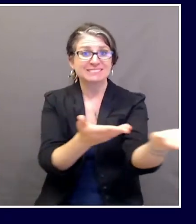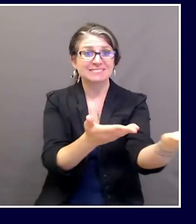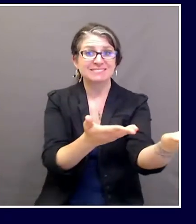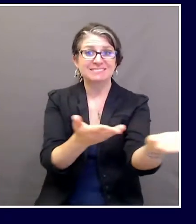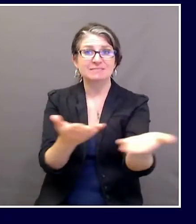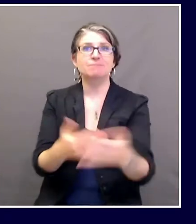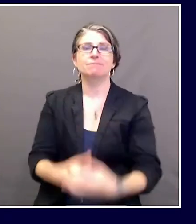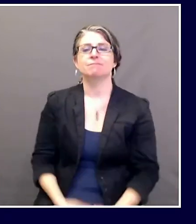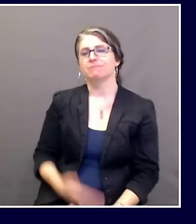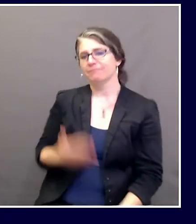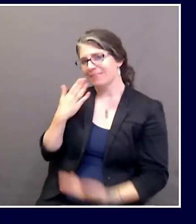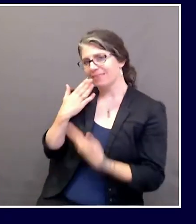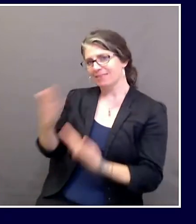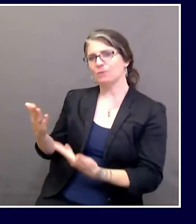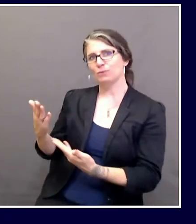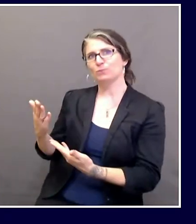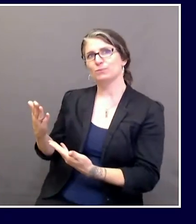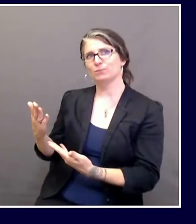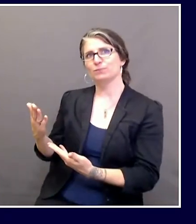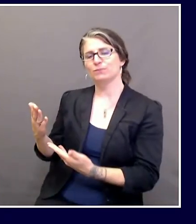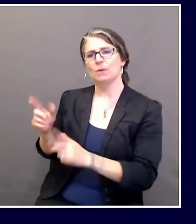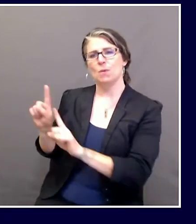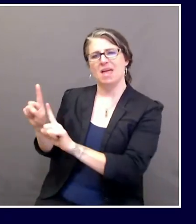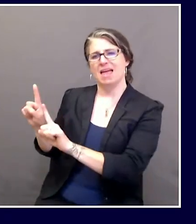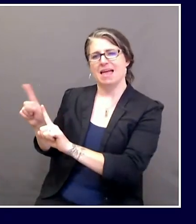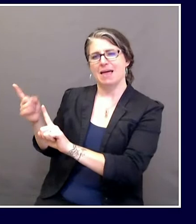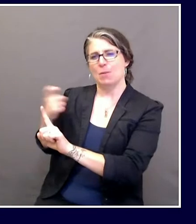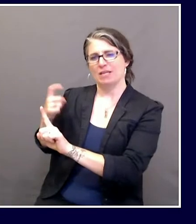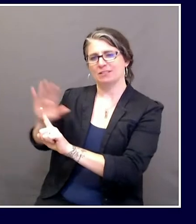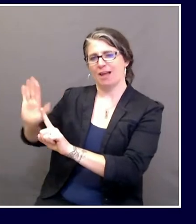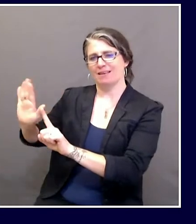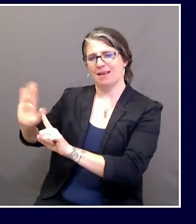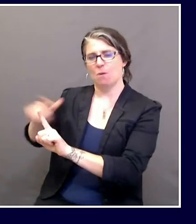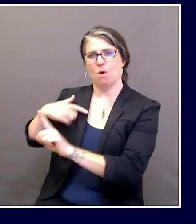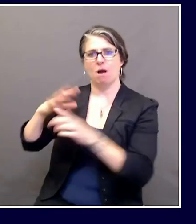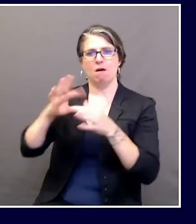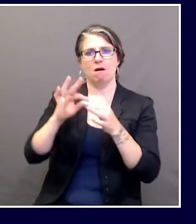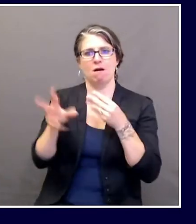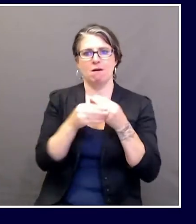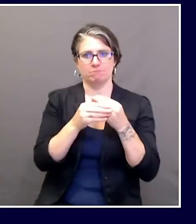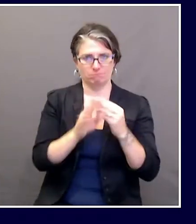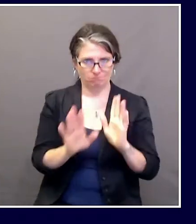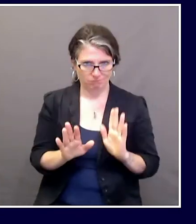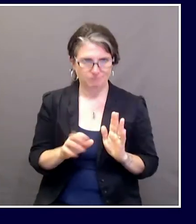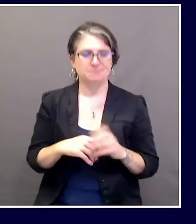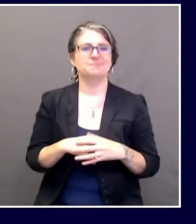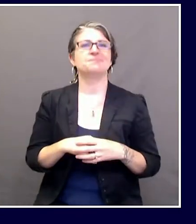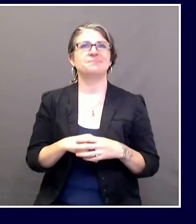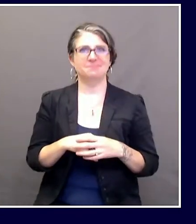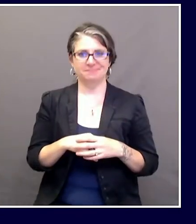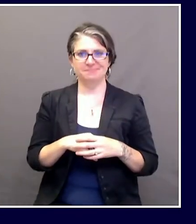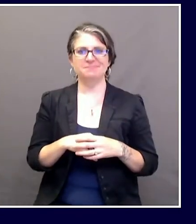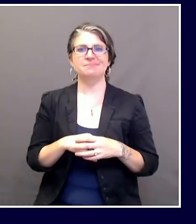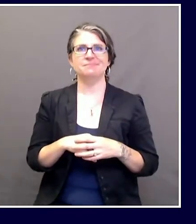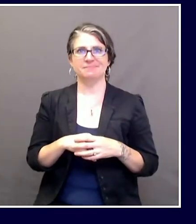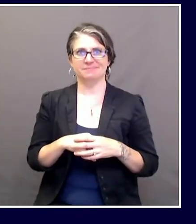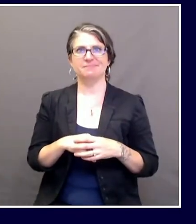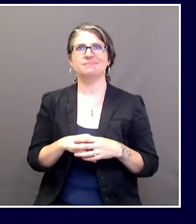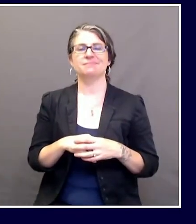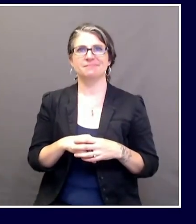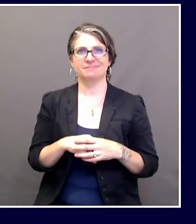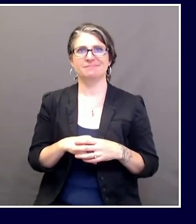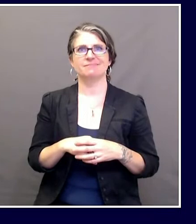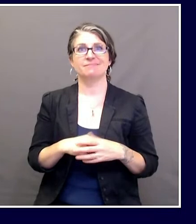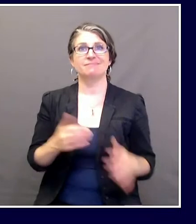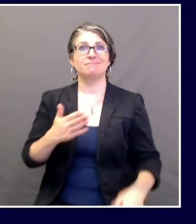Commissioner. Before we turn to questions, I wanted to offer a few reflections on where we are right now from an epidemiology